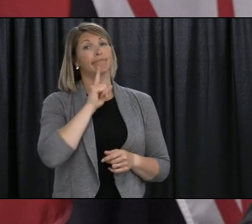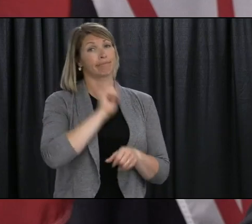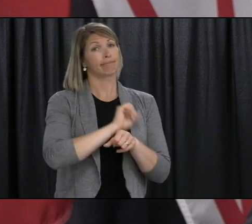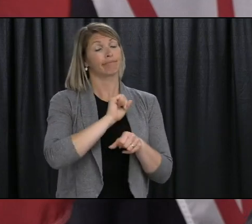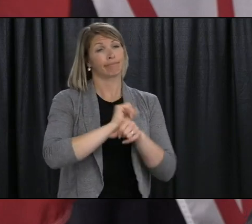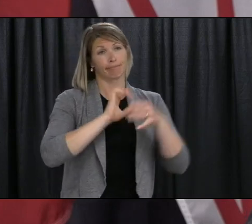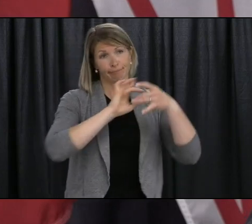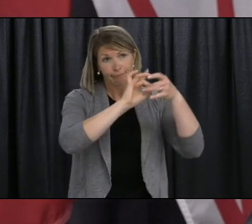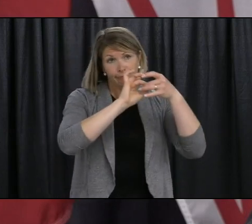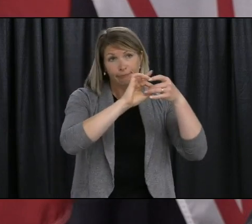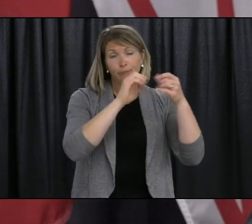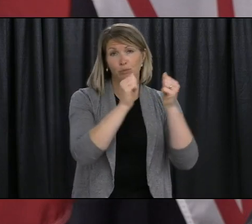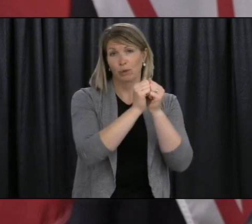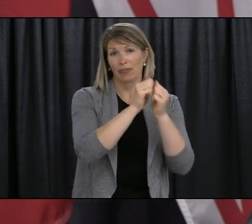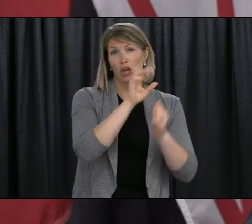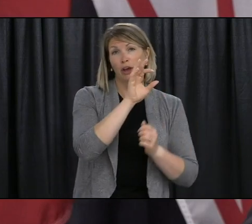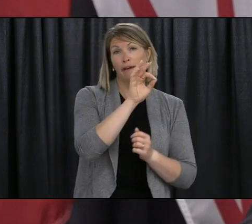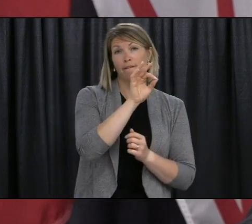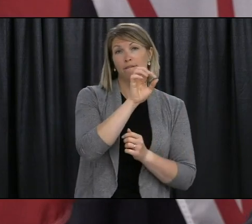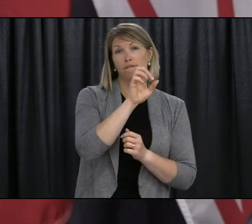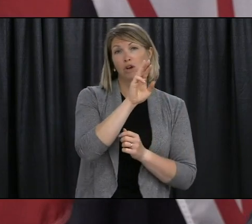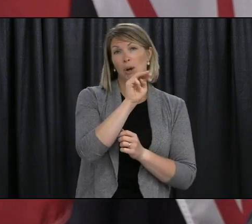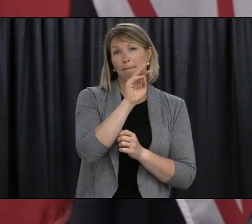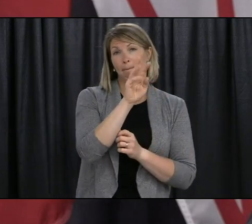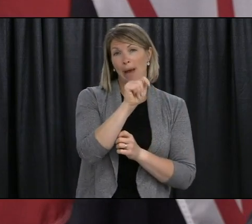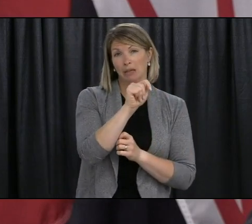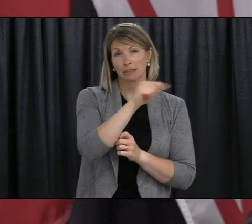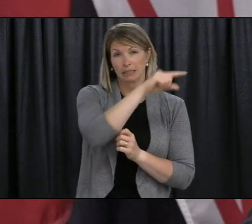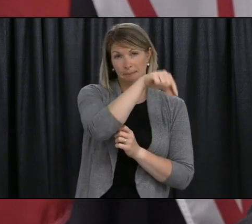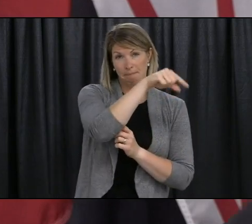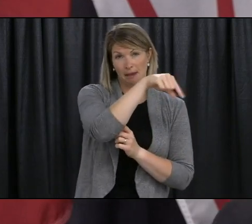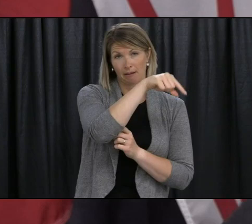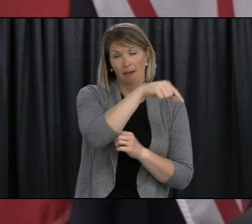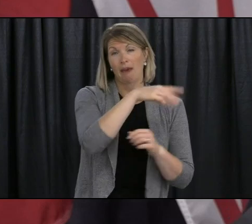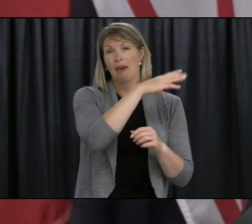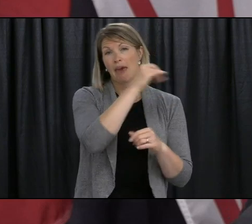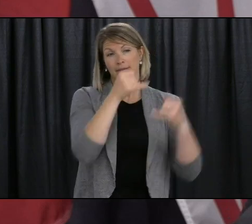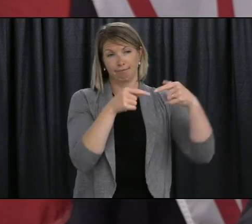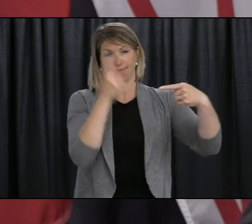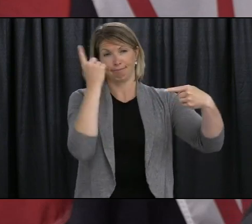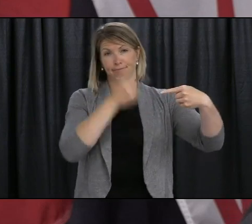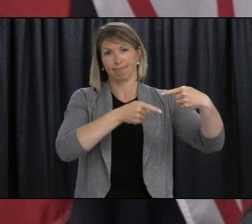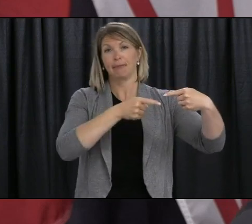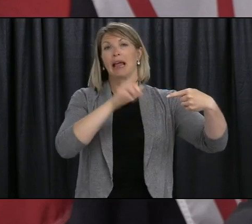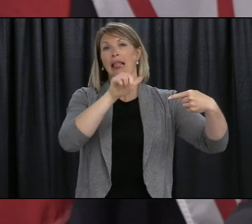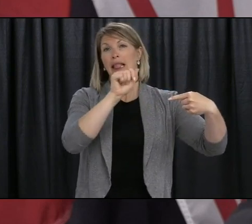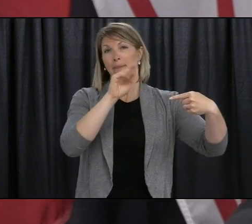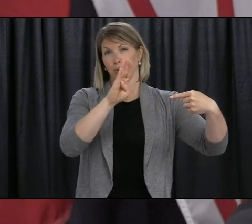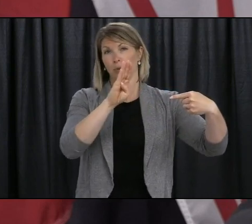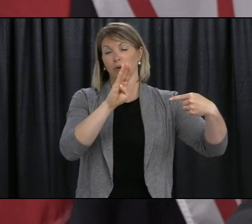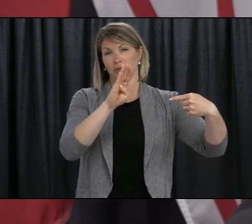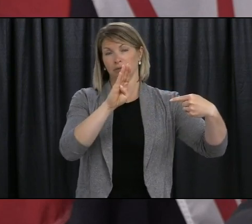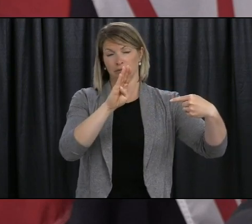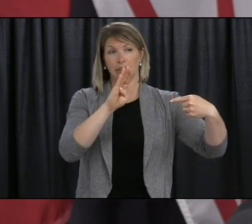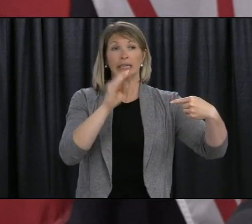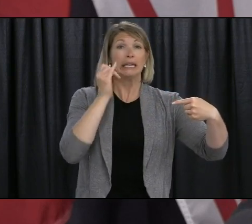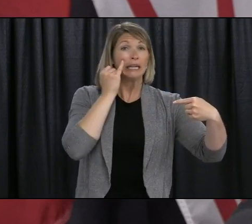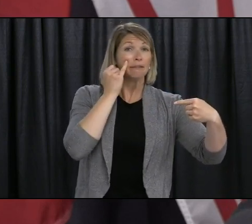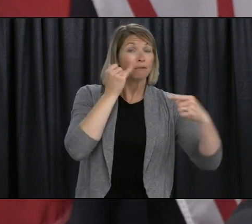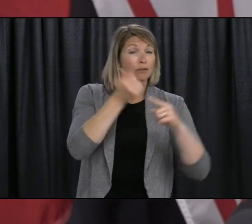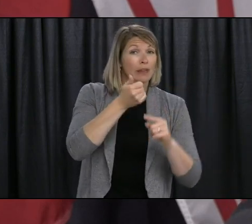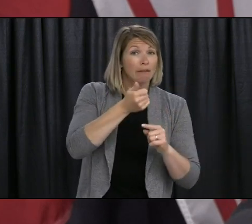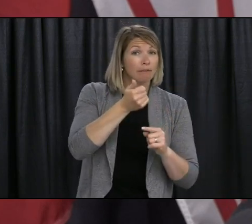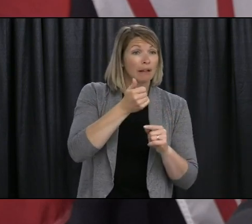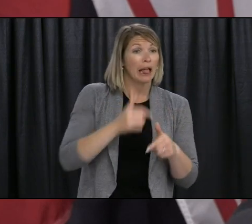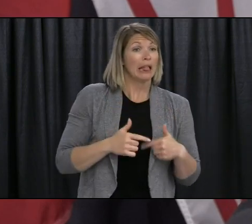of Fairmont into the Quebec side and into Labrador West. Of course, if you're in Fairmont and you go through the airport, you have to